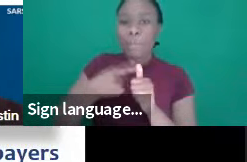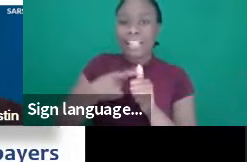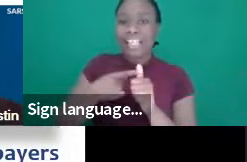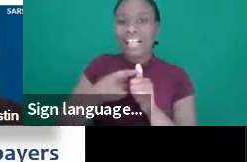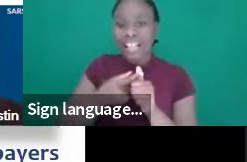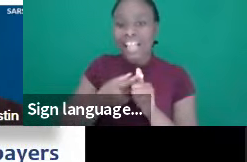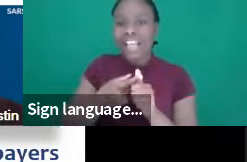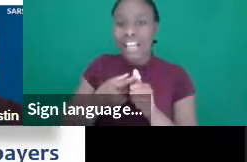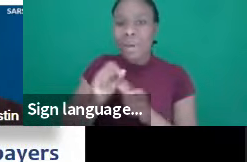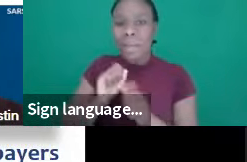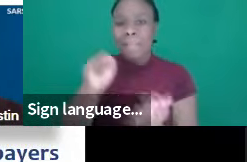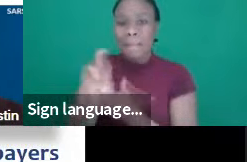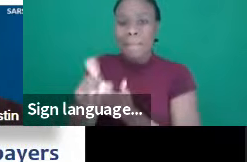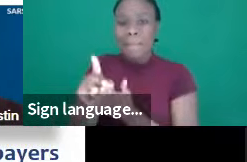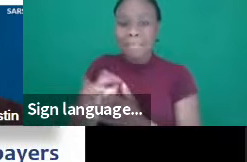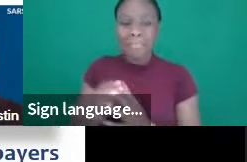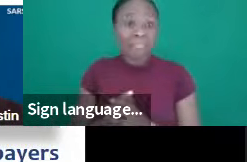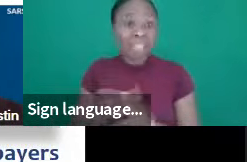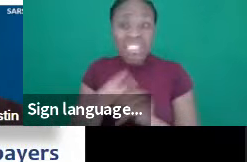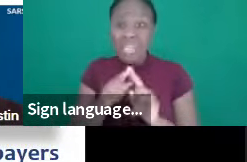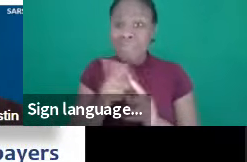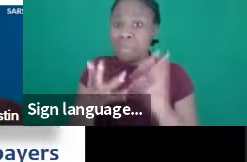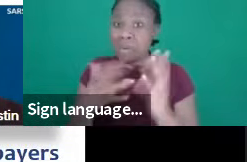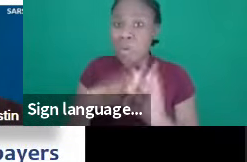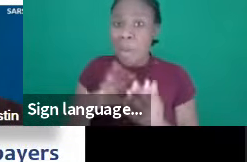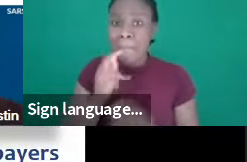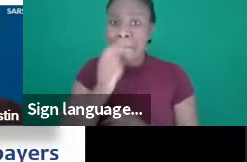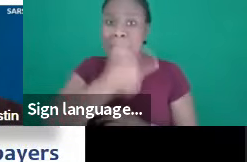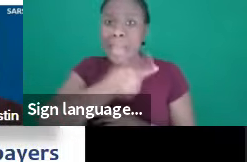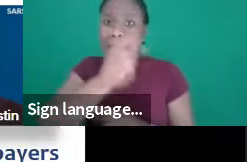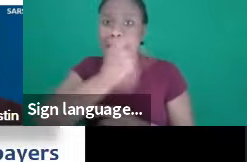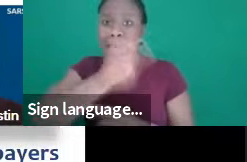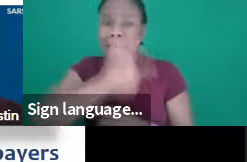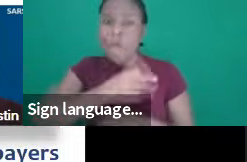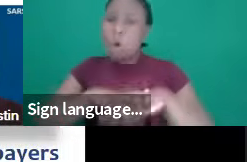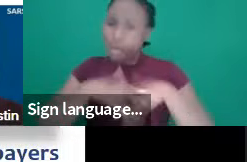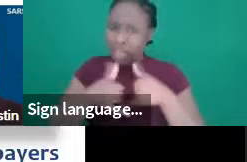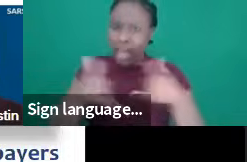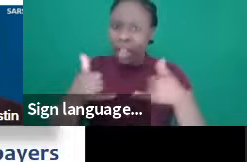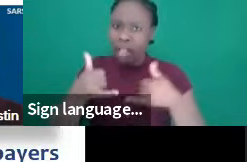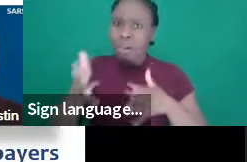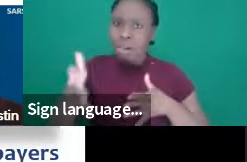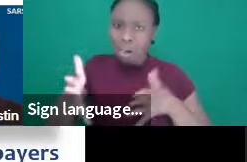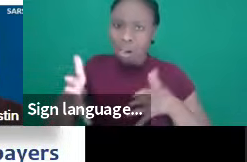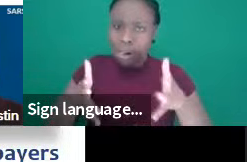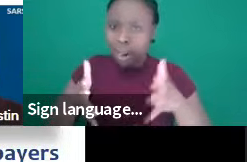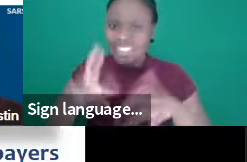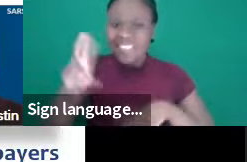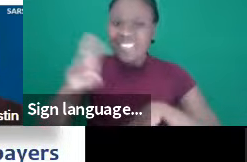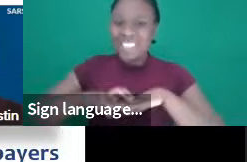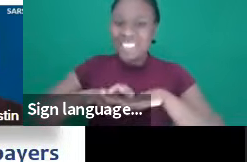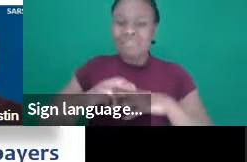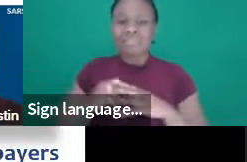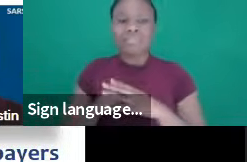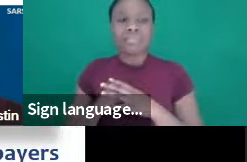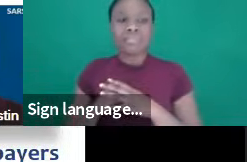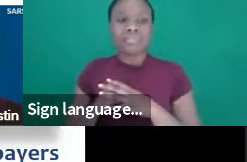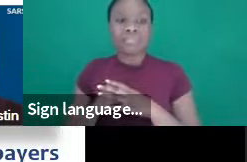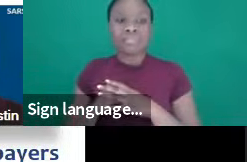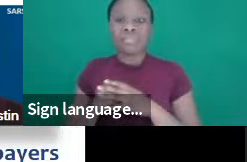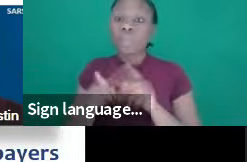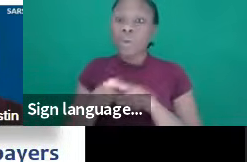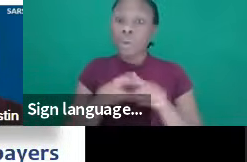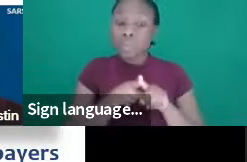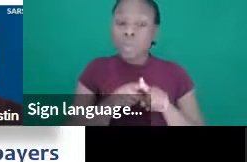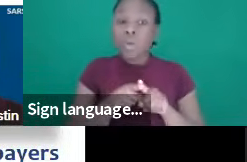payments online and even allocate payments that you have already made. And then to end off, we've enhanced our systems